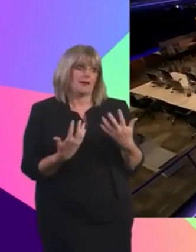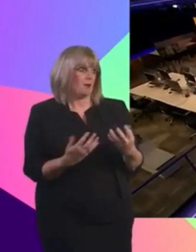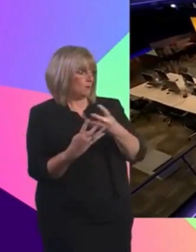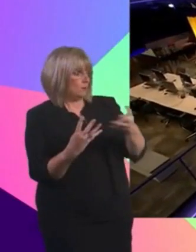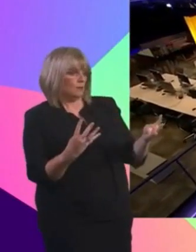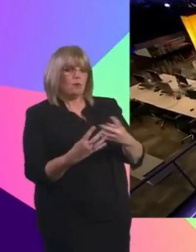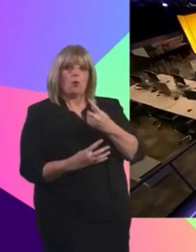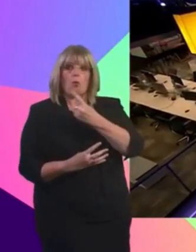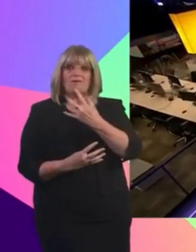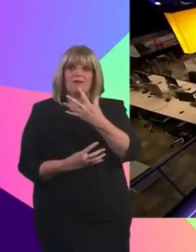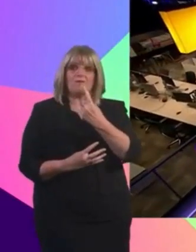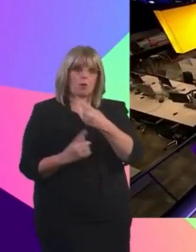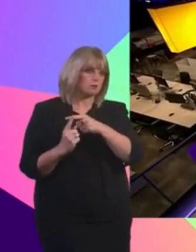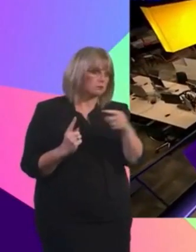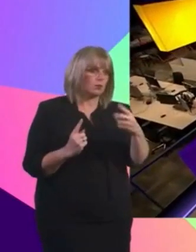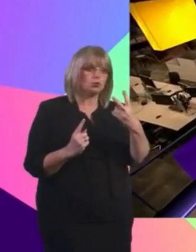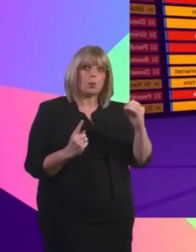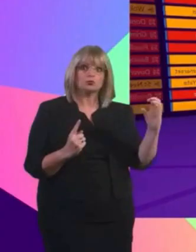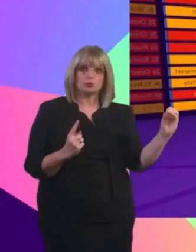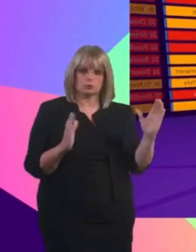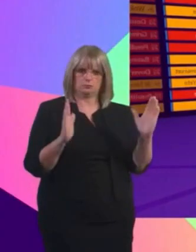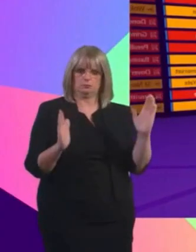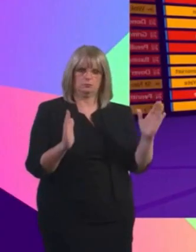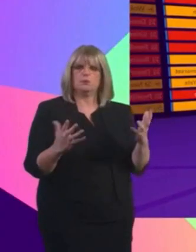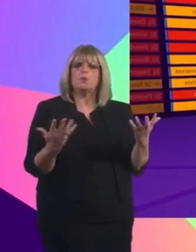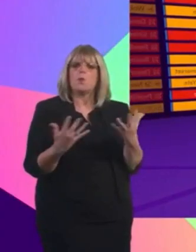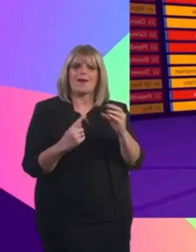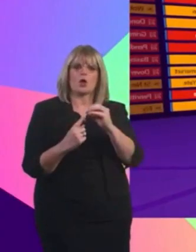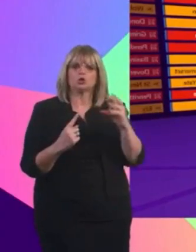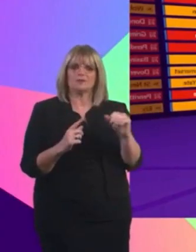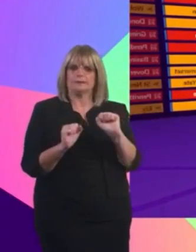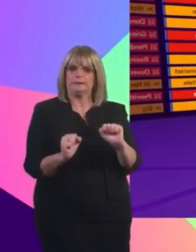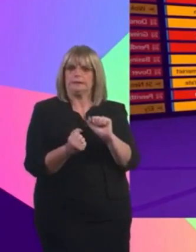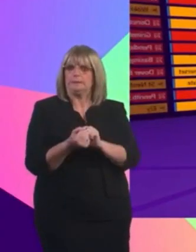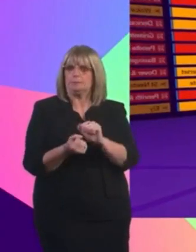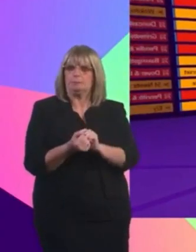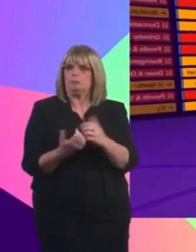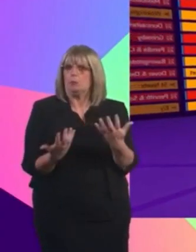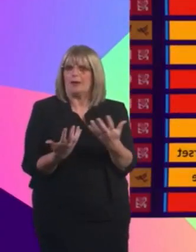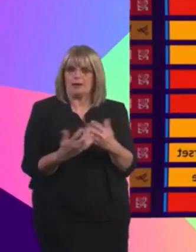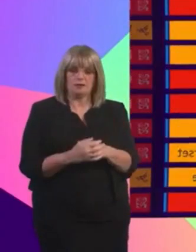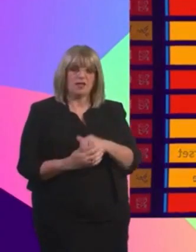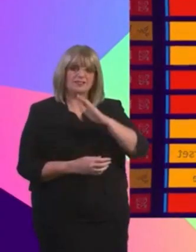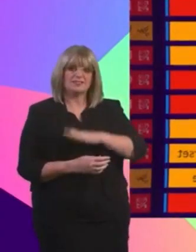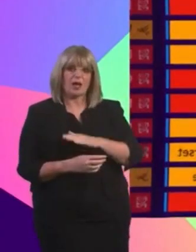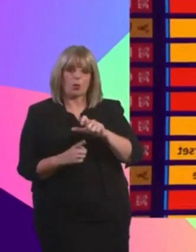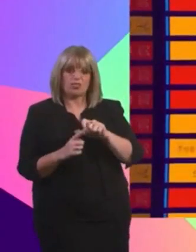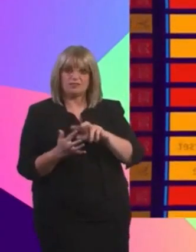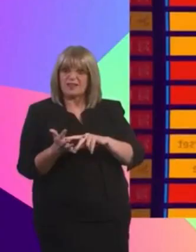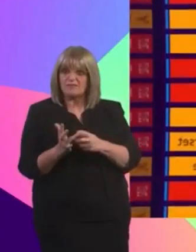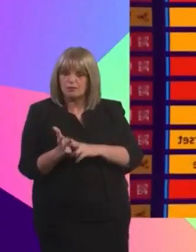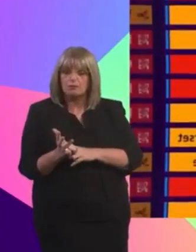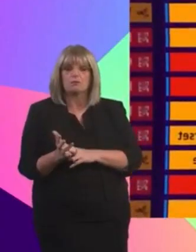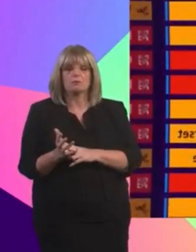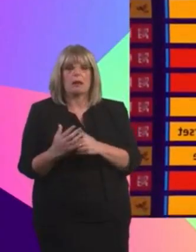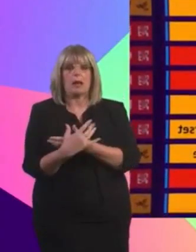longer an MP. Yet another scalp for the SNP tonight. A lot of people are already starting to say it's a very grim night